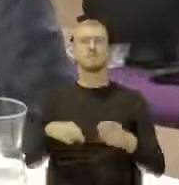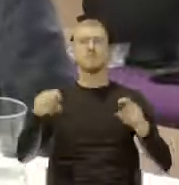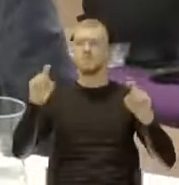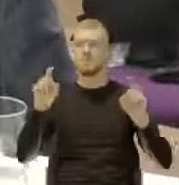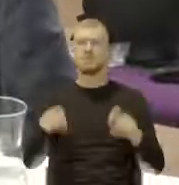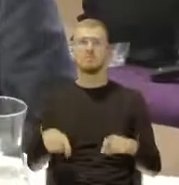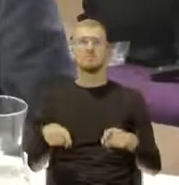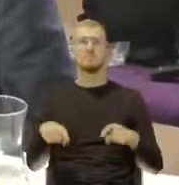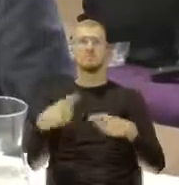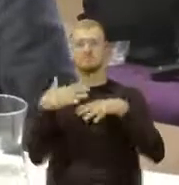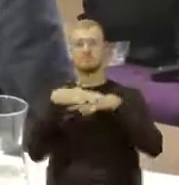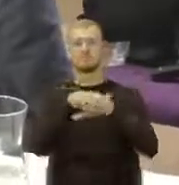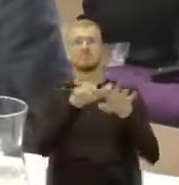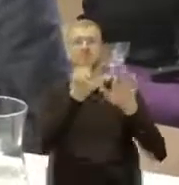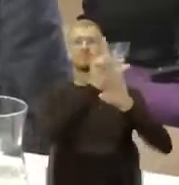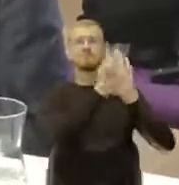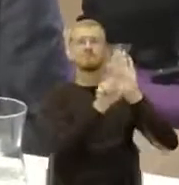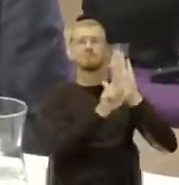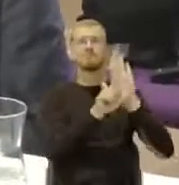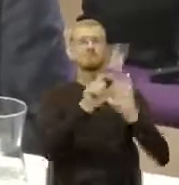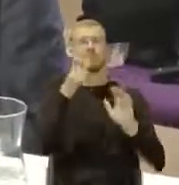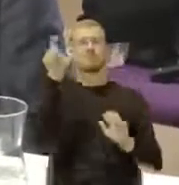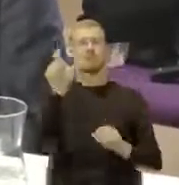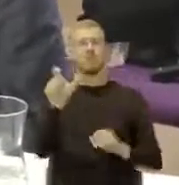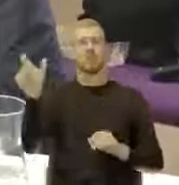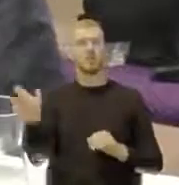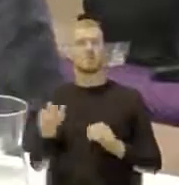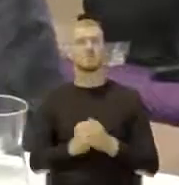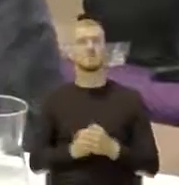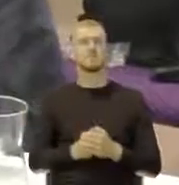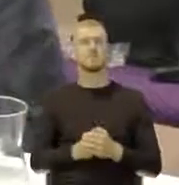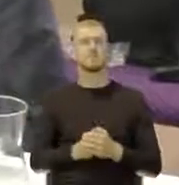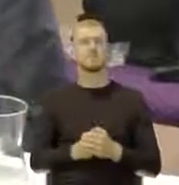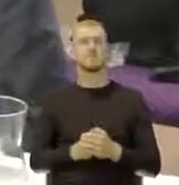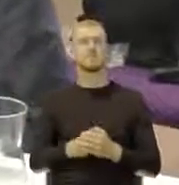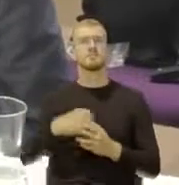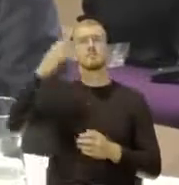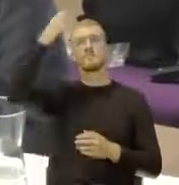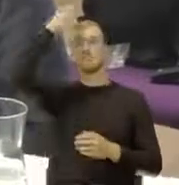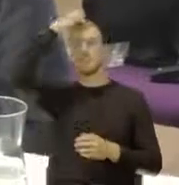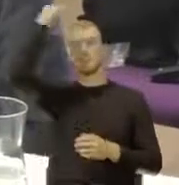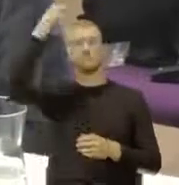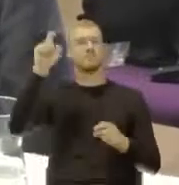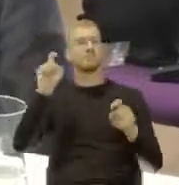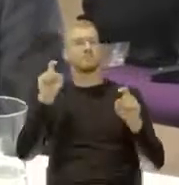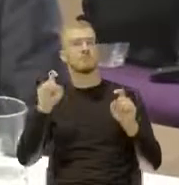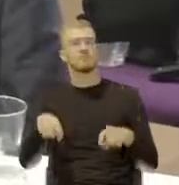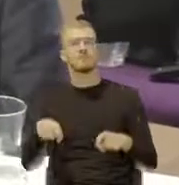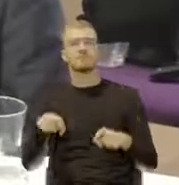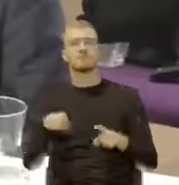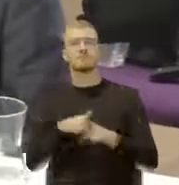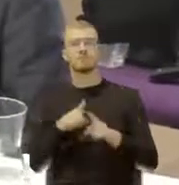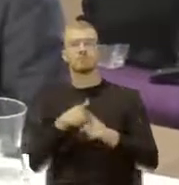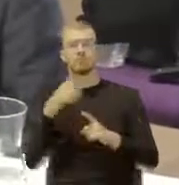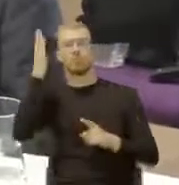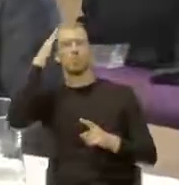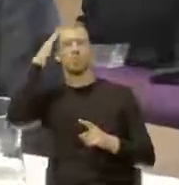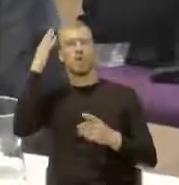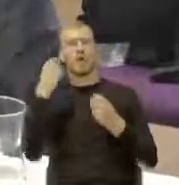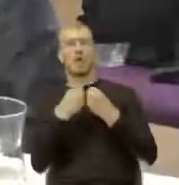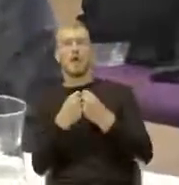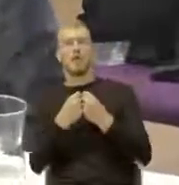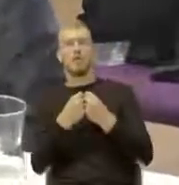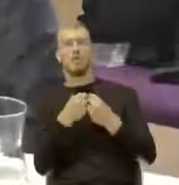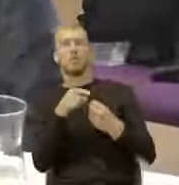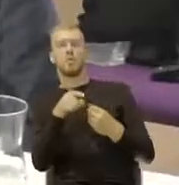Furthermore, local governments need to do more to recognize and support the everyday and the collective practices that are expanding rights on the